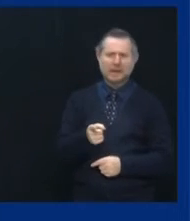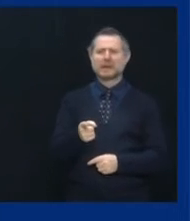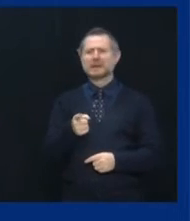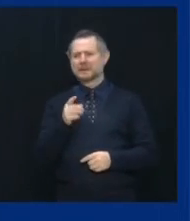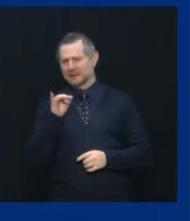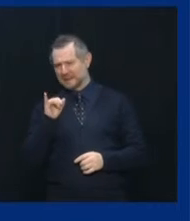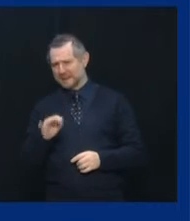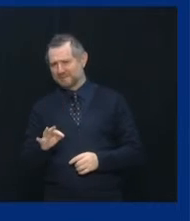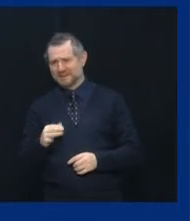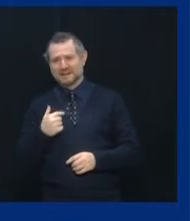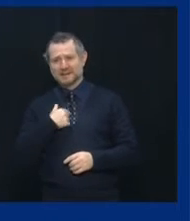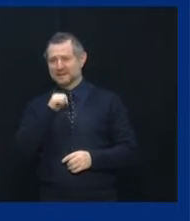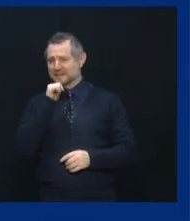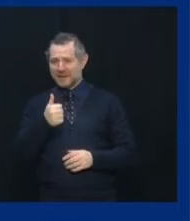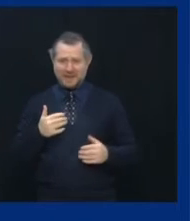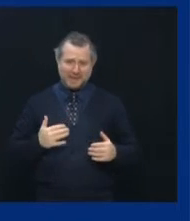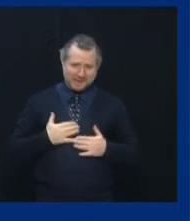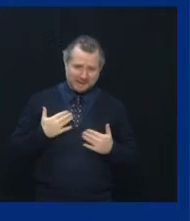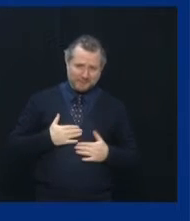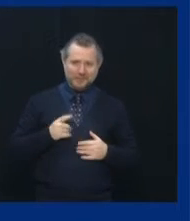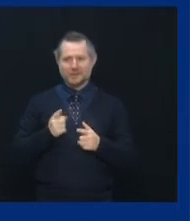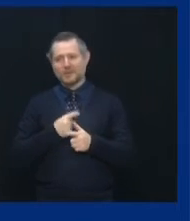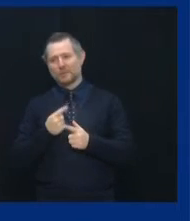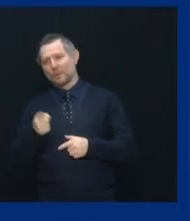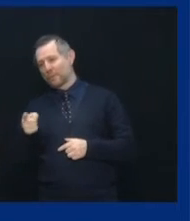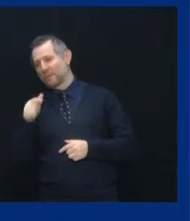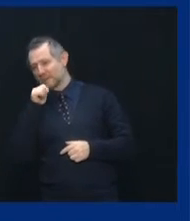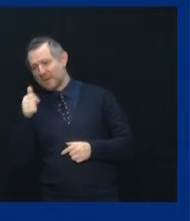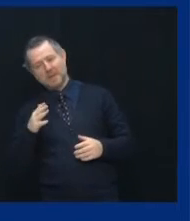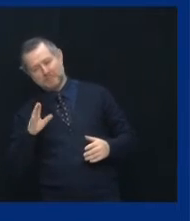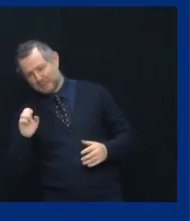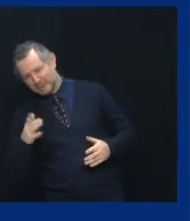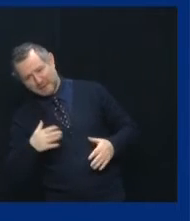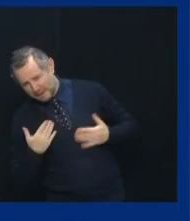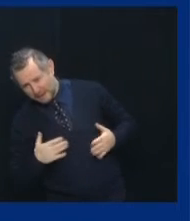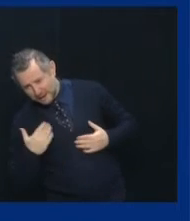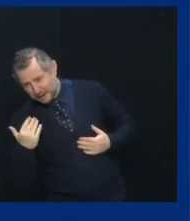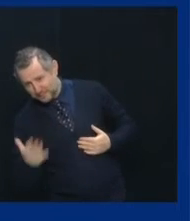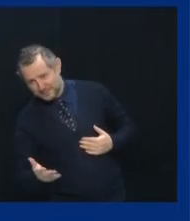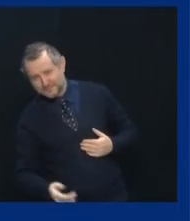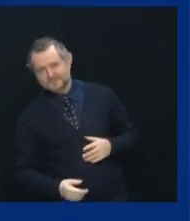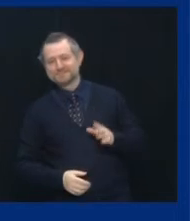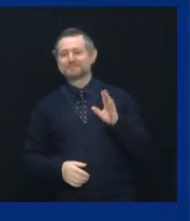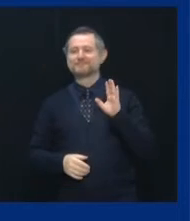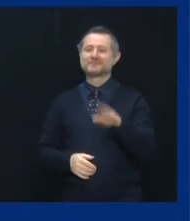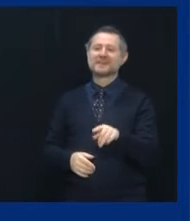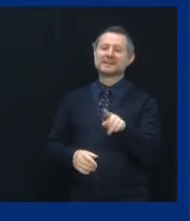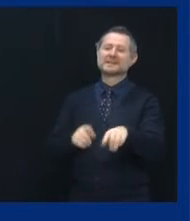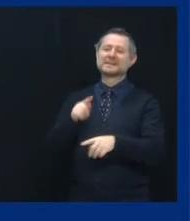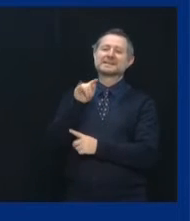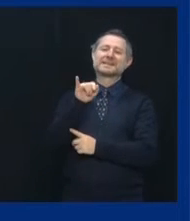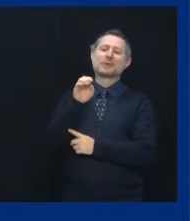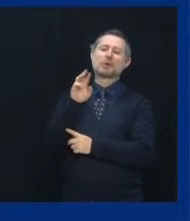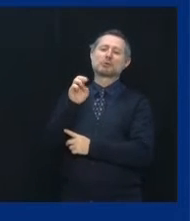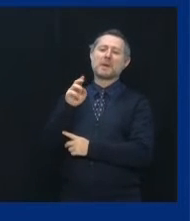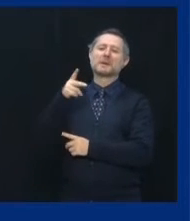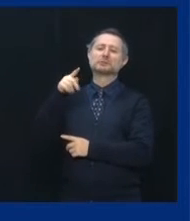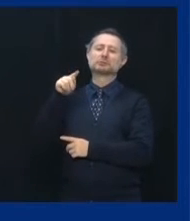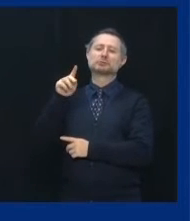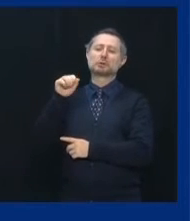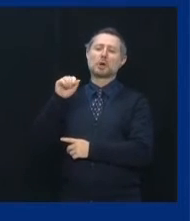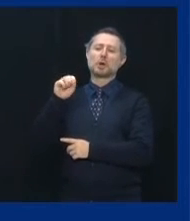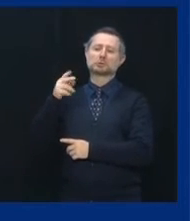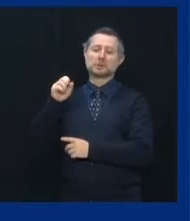not happy, then you will not be happy. That's Teilhard de Chardin, as translated by